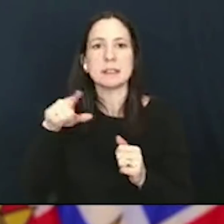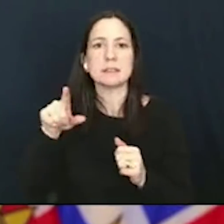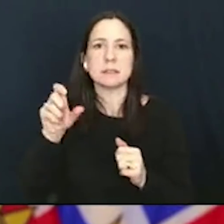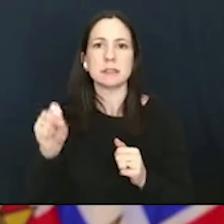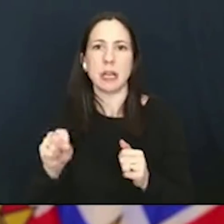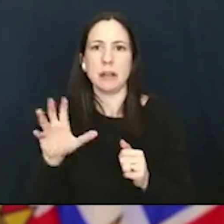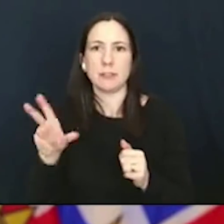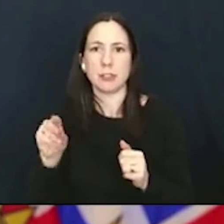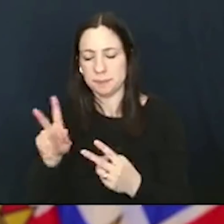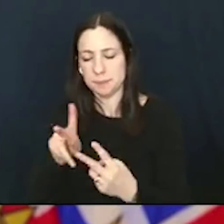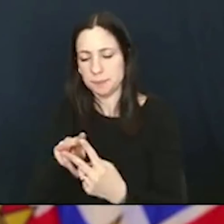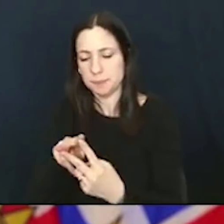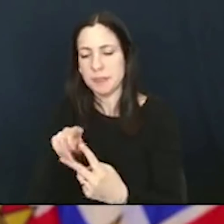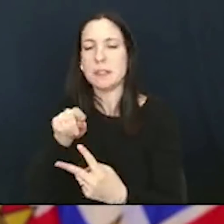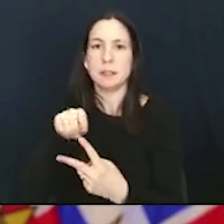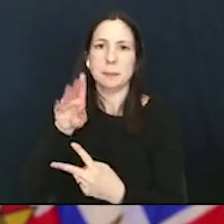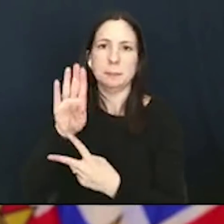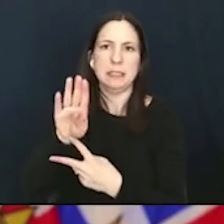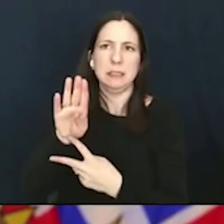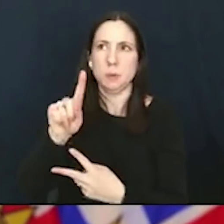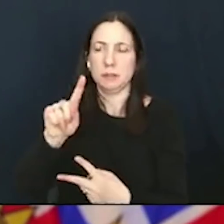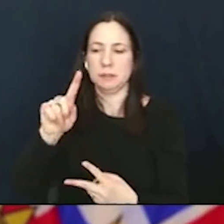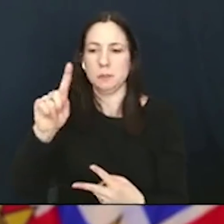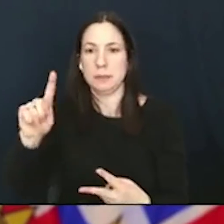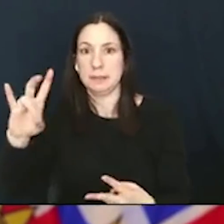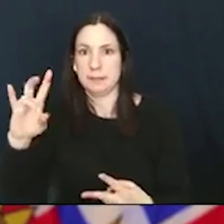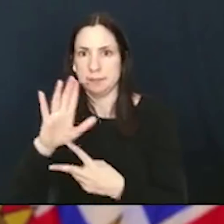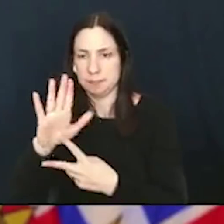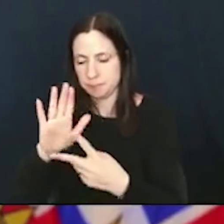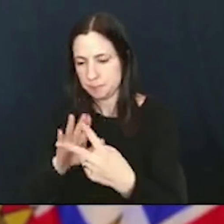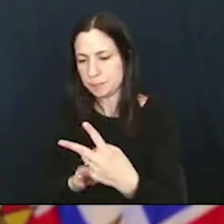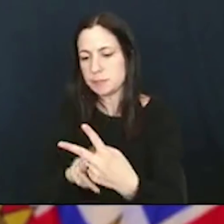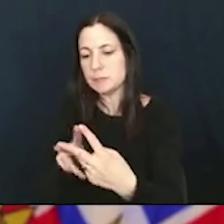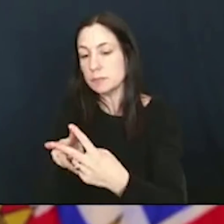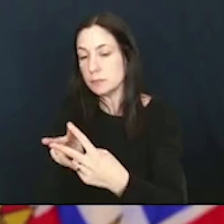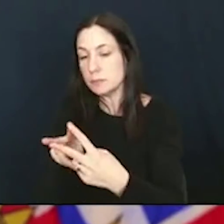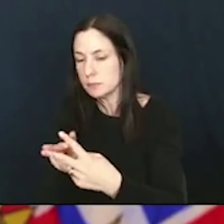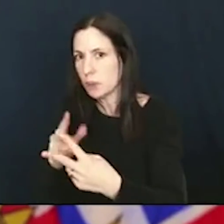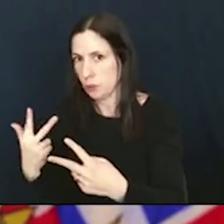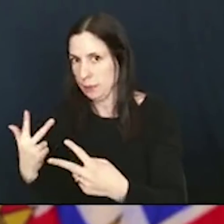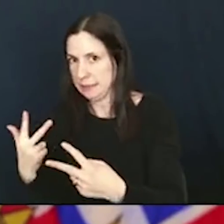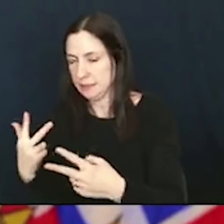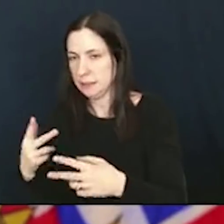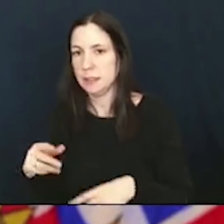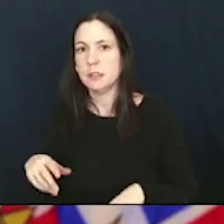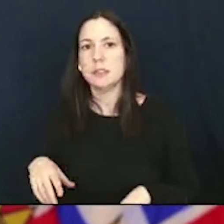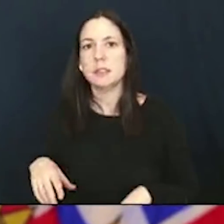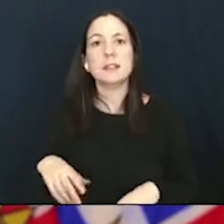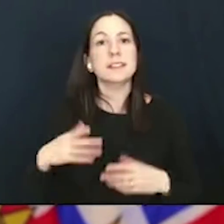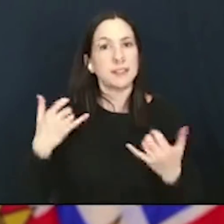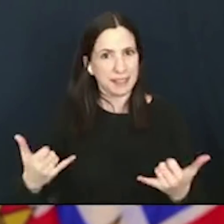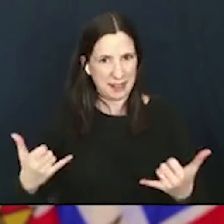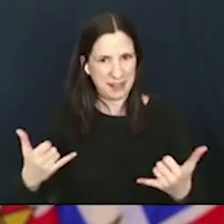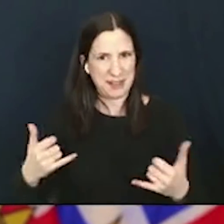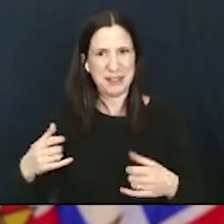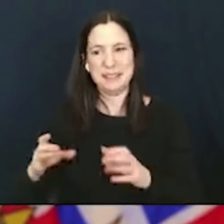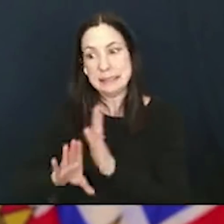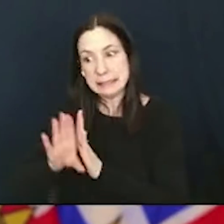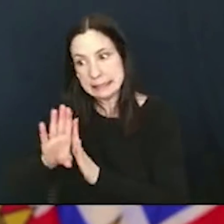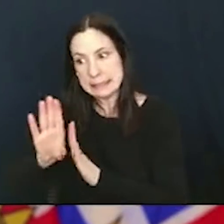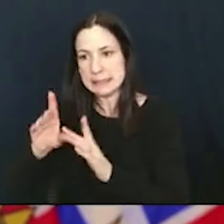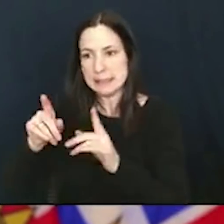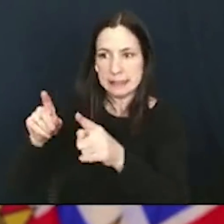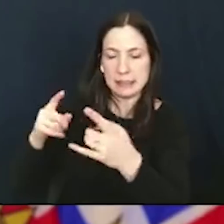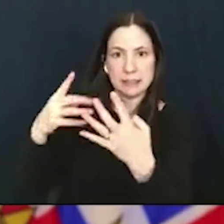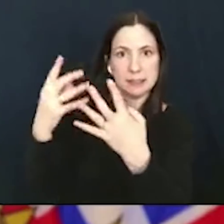Africa. This is some of the things that have been going on in the background as we try to understand the impact that these